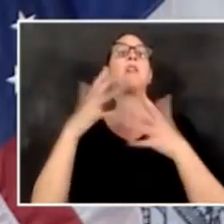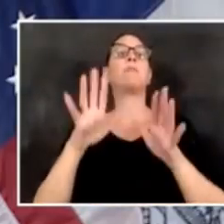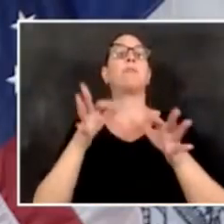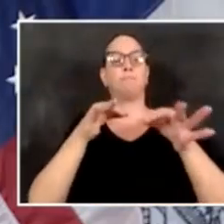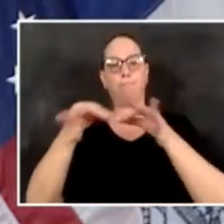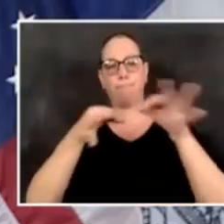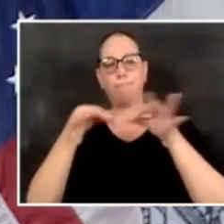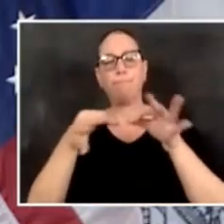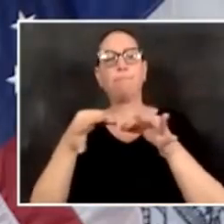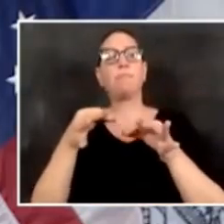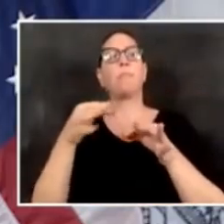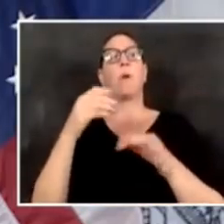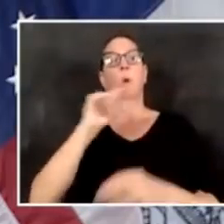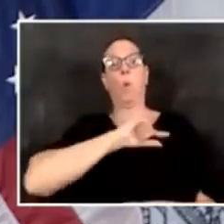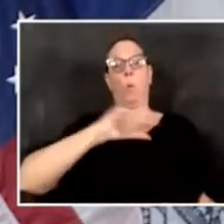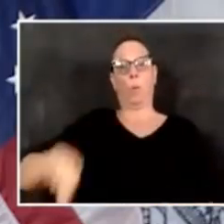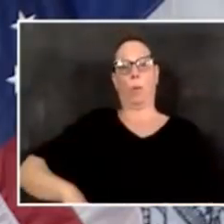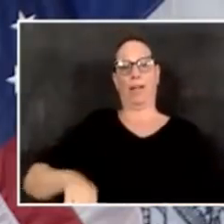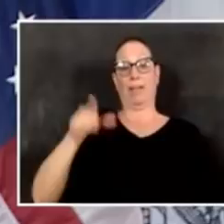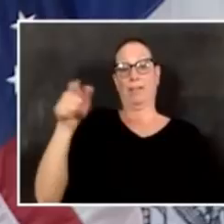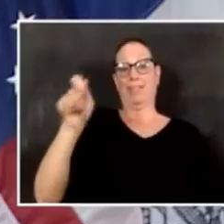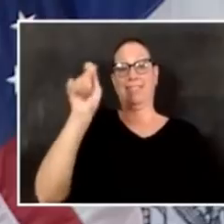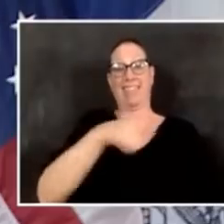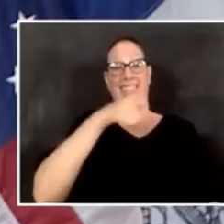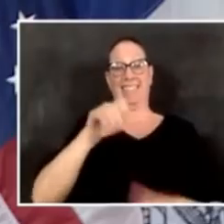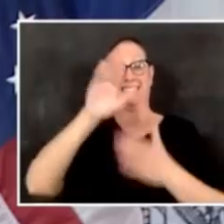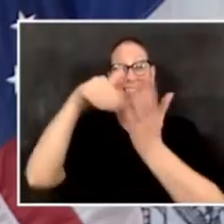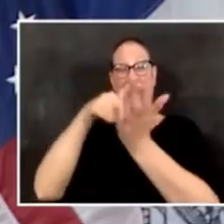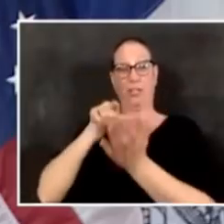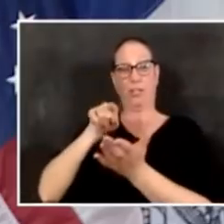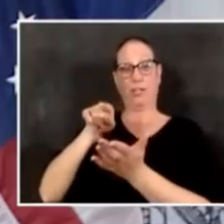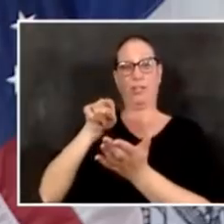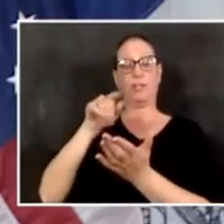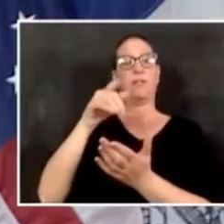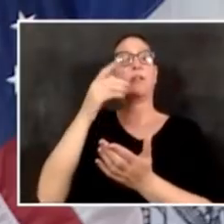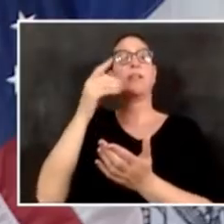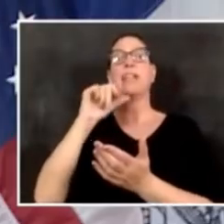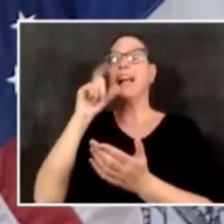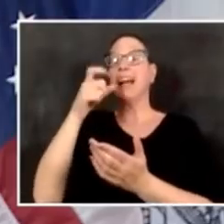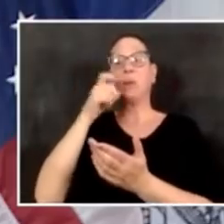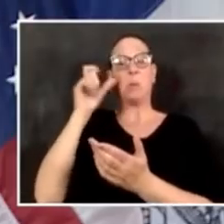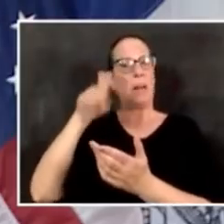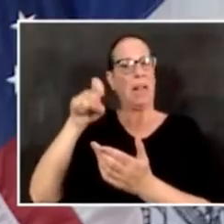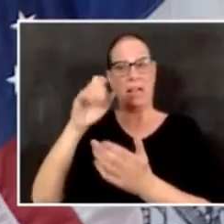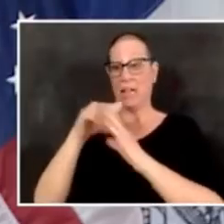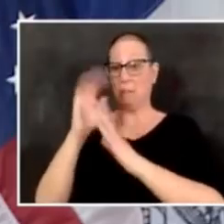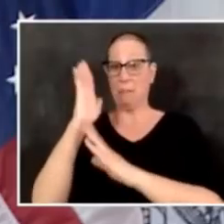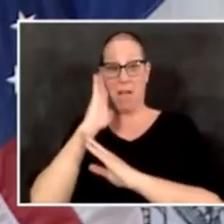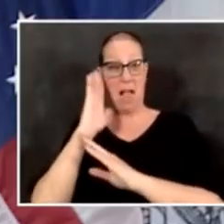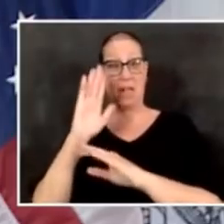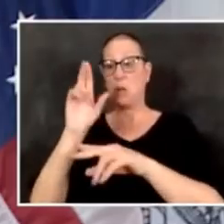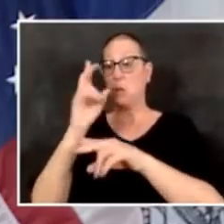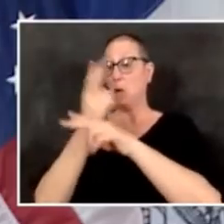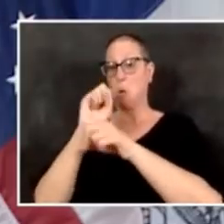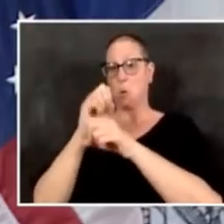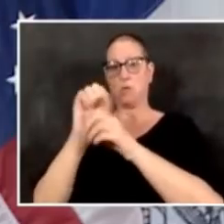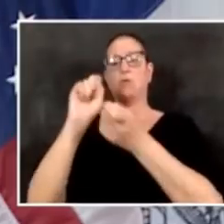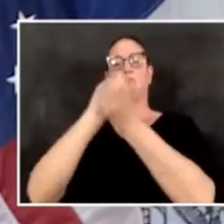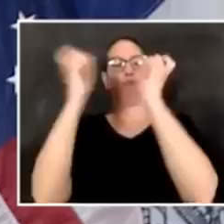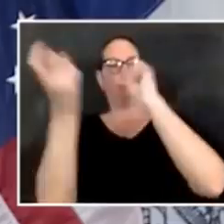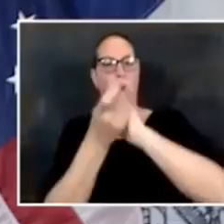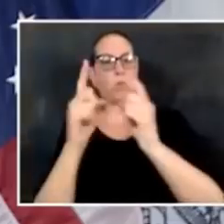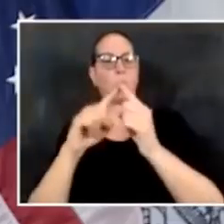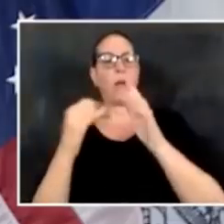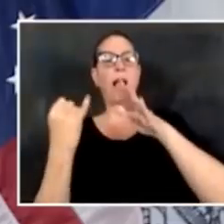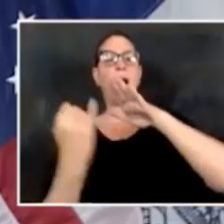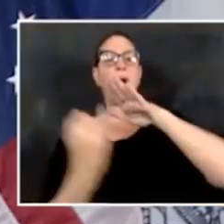for other needs. We'll get you an update today, Andrew, on exactly what's going on. Remember, the Billie Jean King Center is attached to Elmhurst Hospital and Queens Hospital